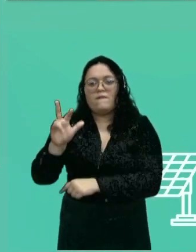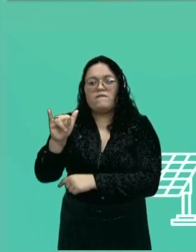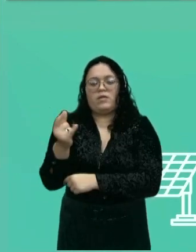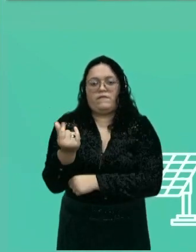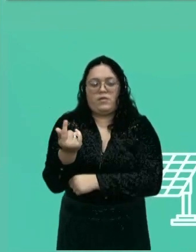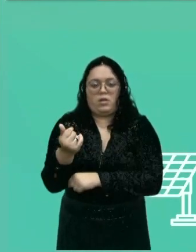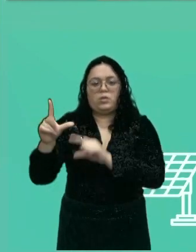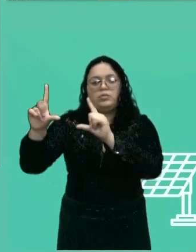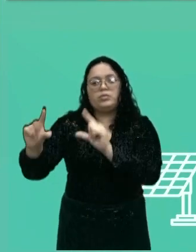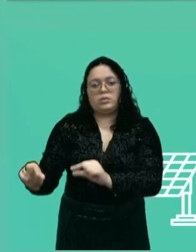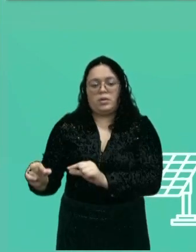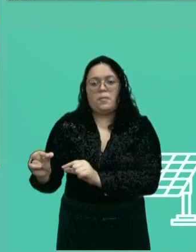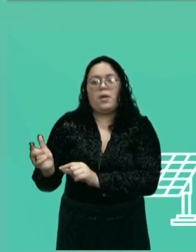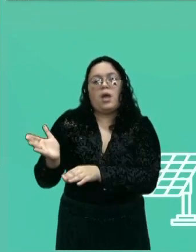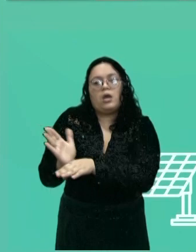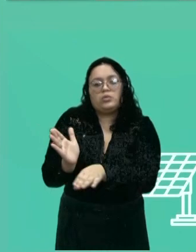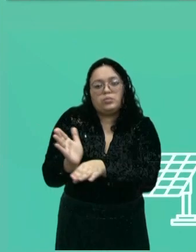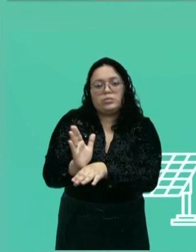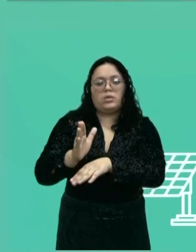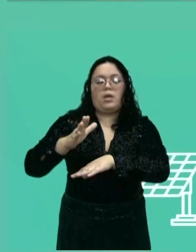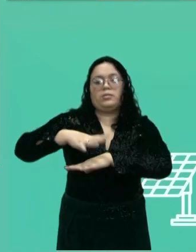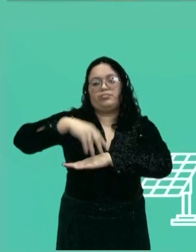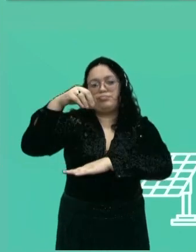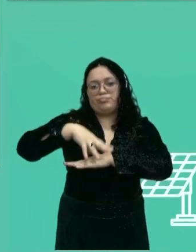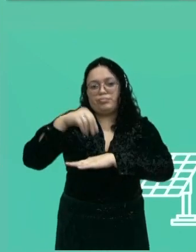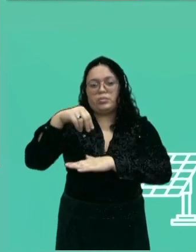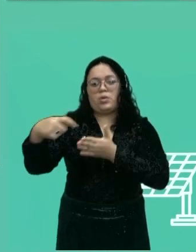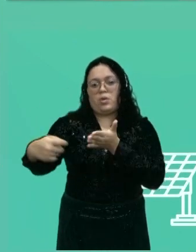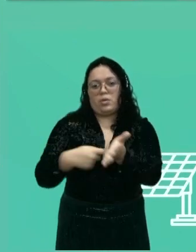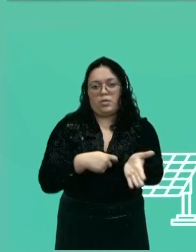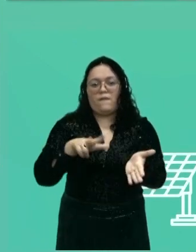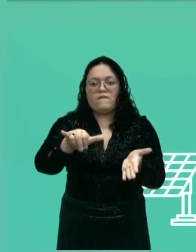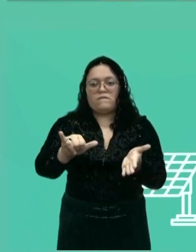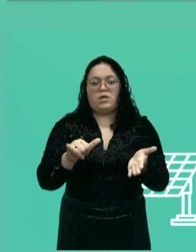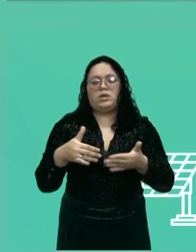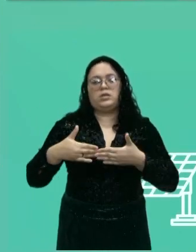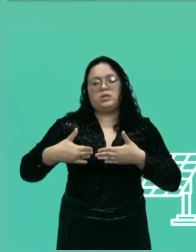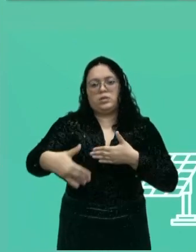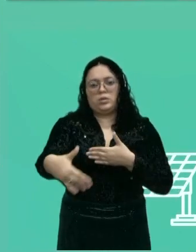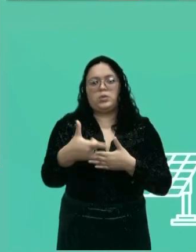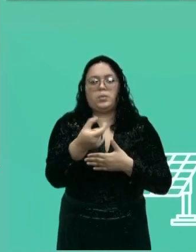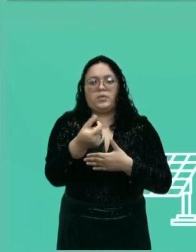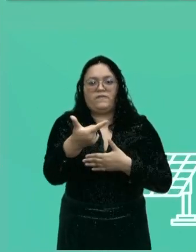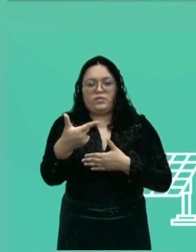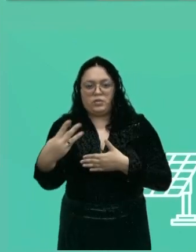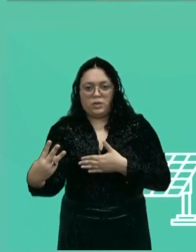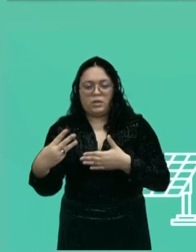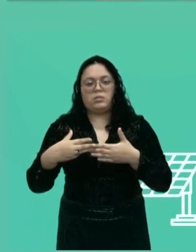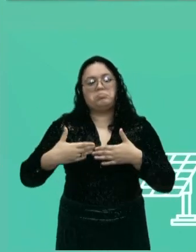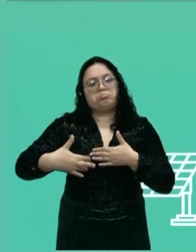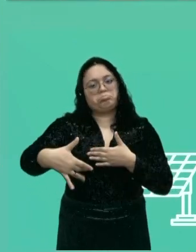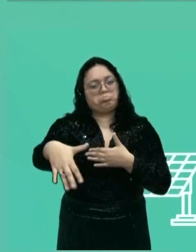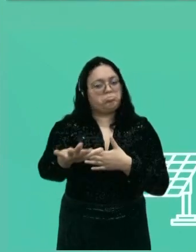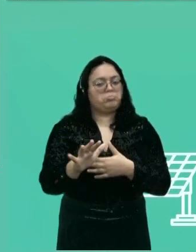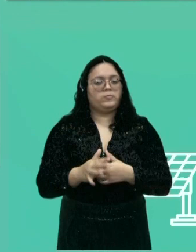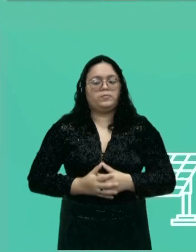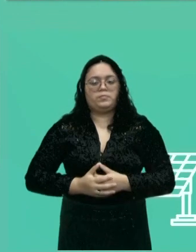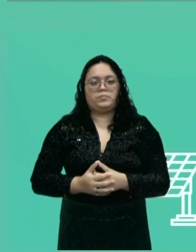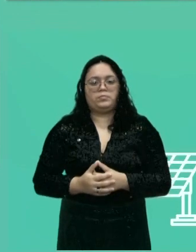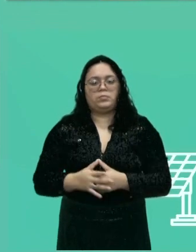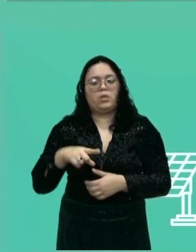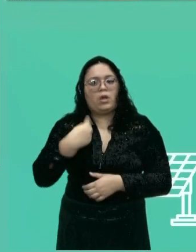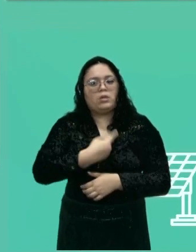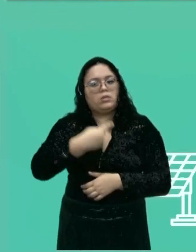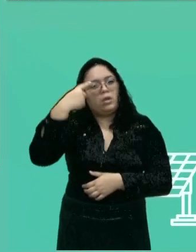taxpayers. And first contracts will be allocated from 2023 onwards. The idea is to support up to